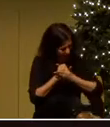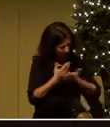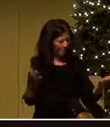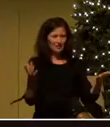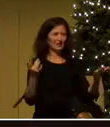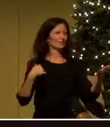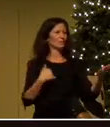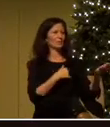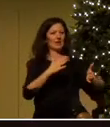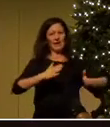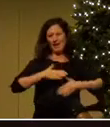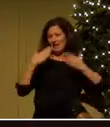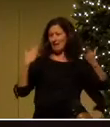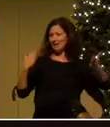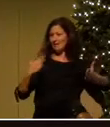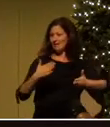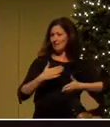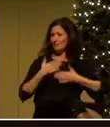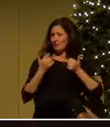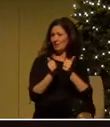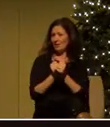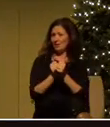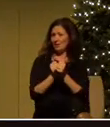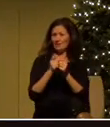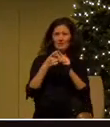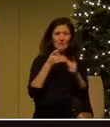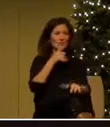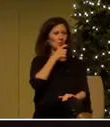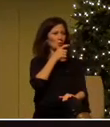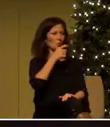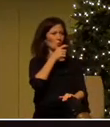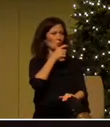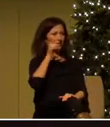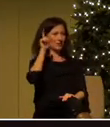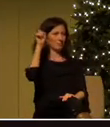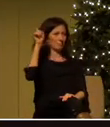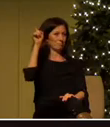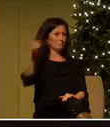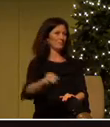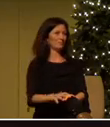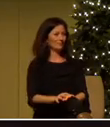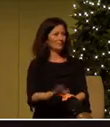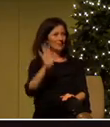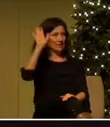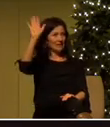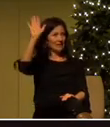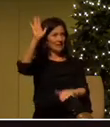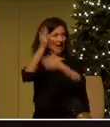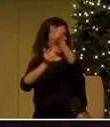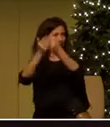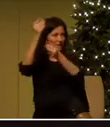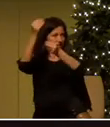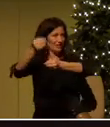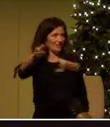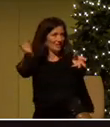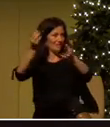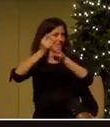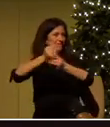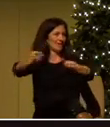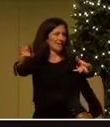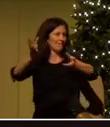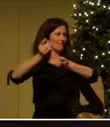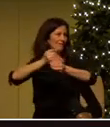in, has come from him. Has come from his generous hand.